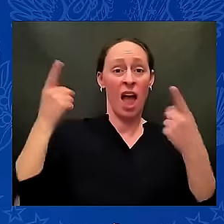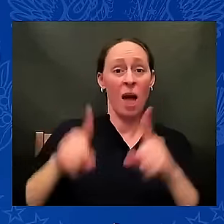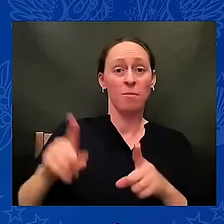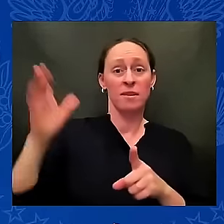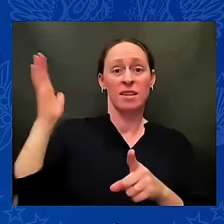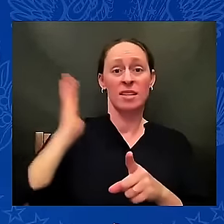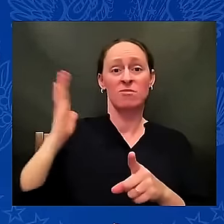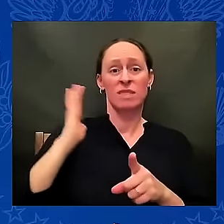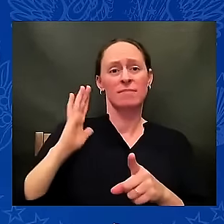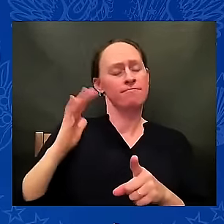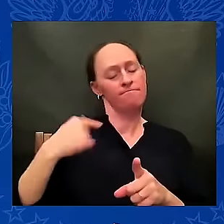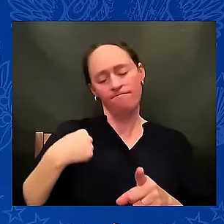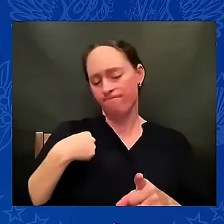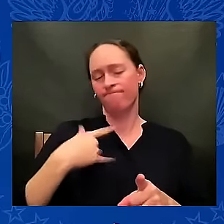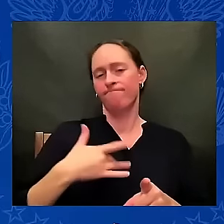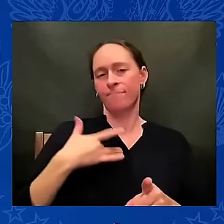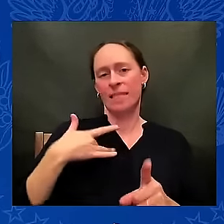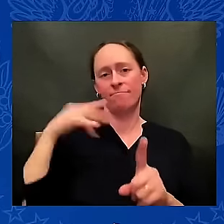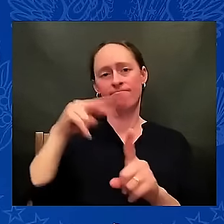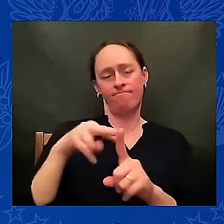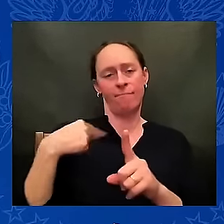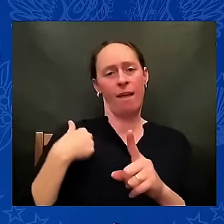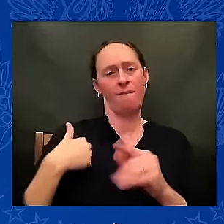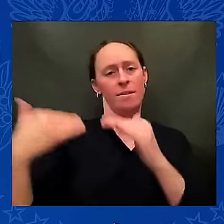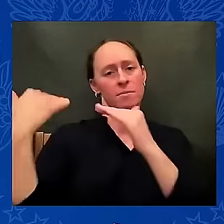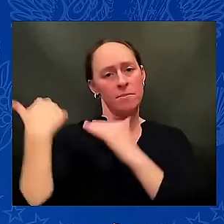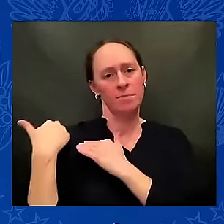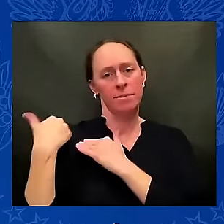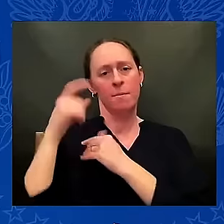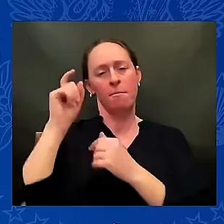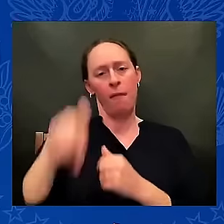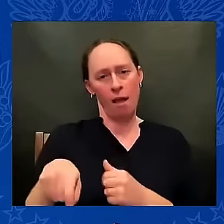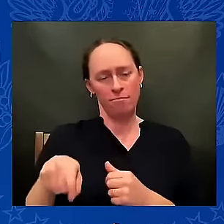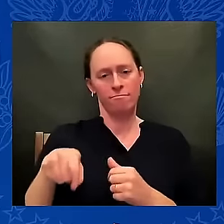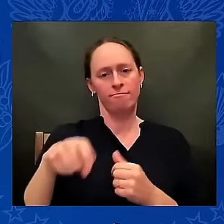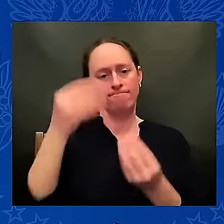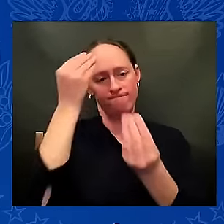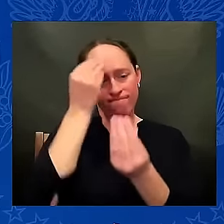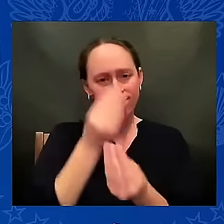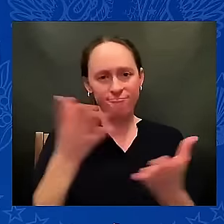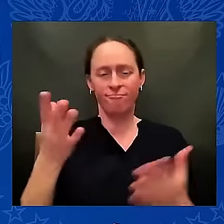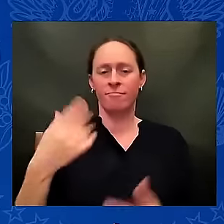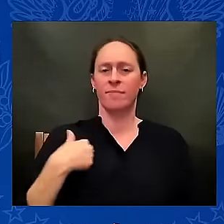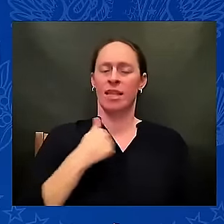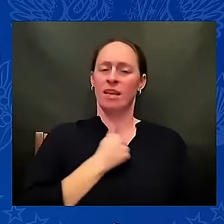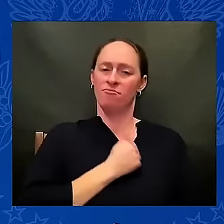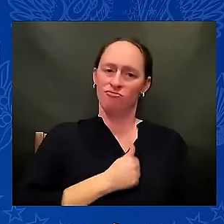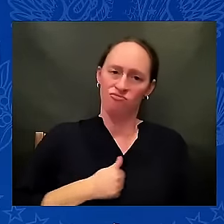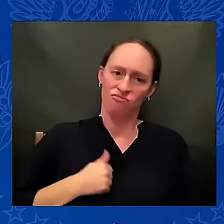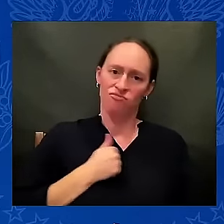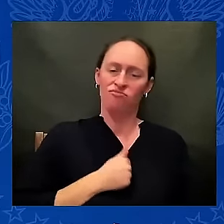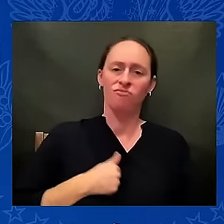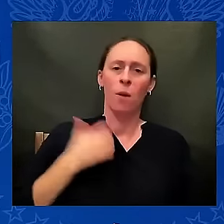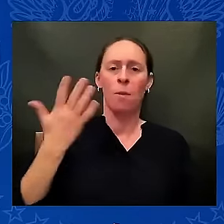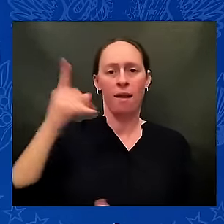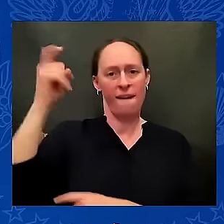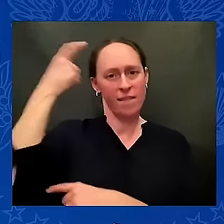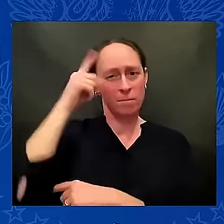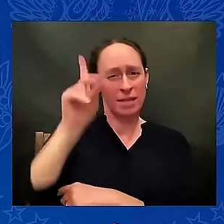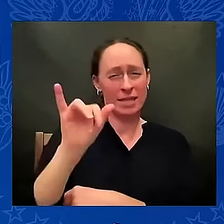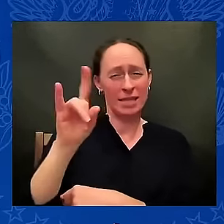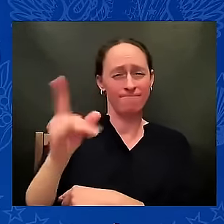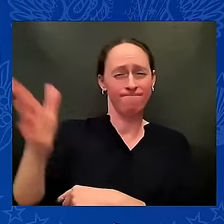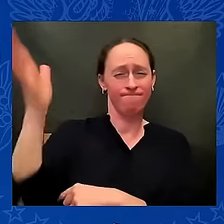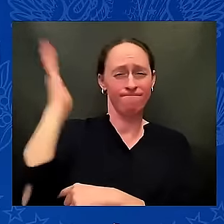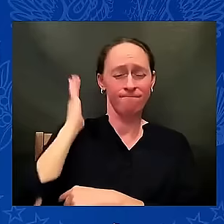formally apologize to the Native peoples. Native Americans, Native Hawaiians, Native Alaskans, and federal